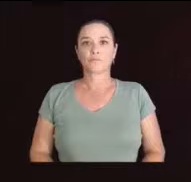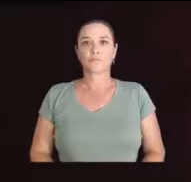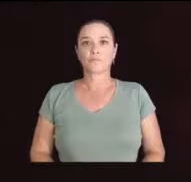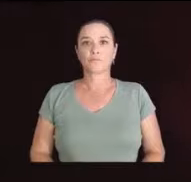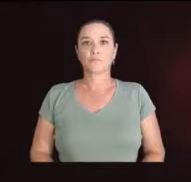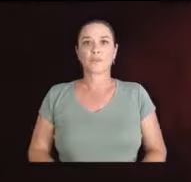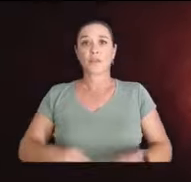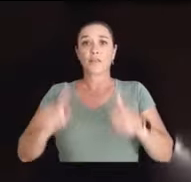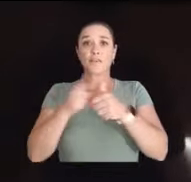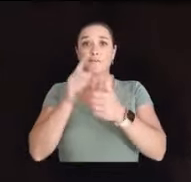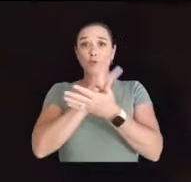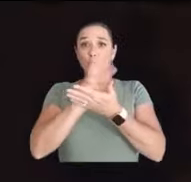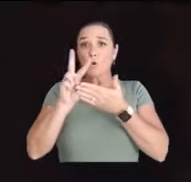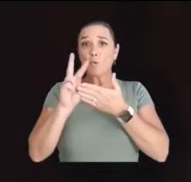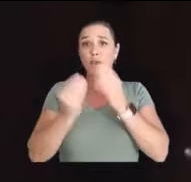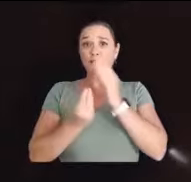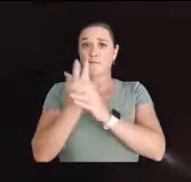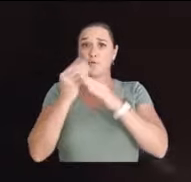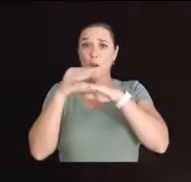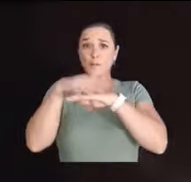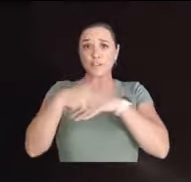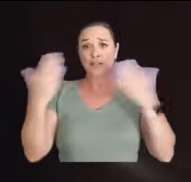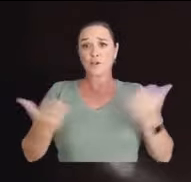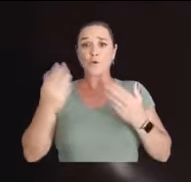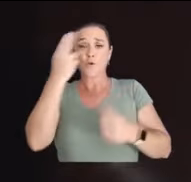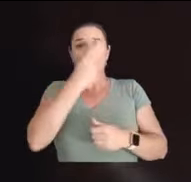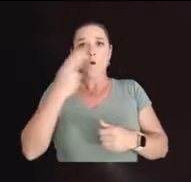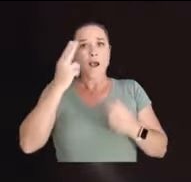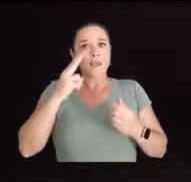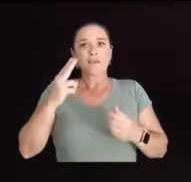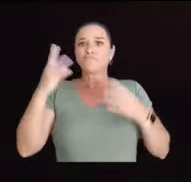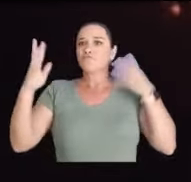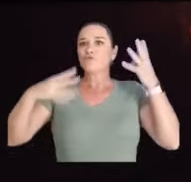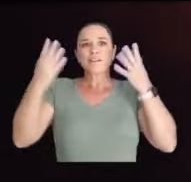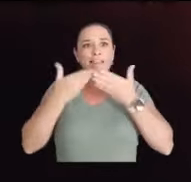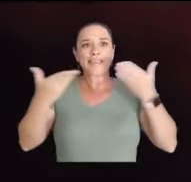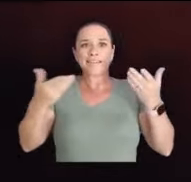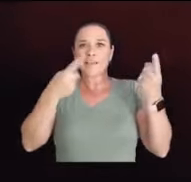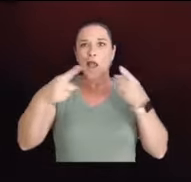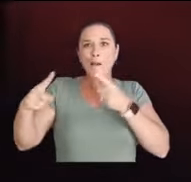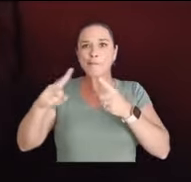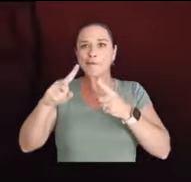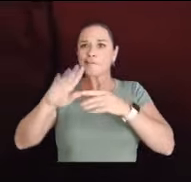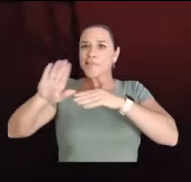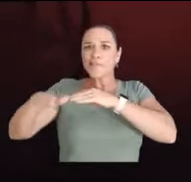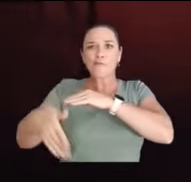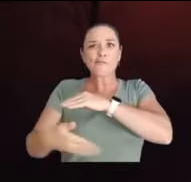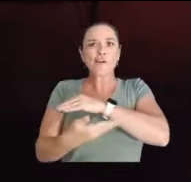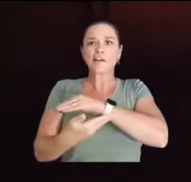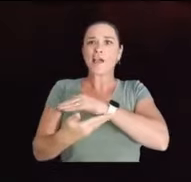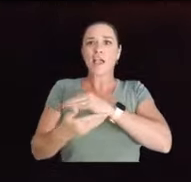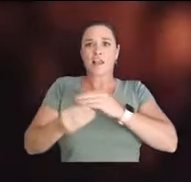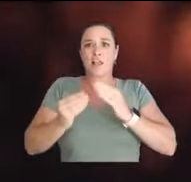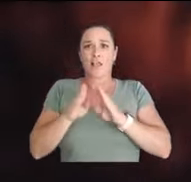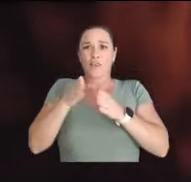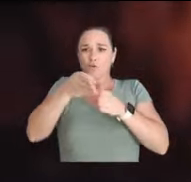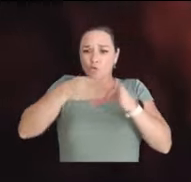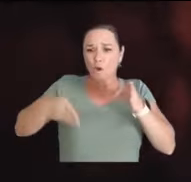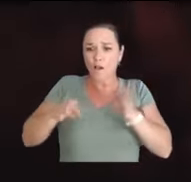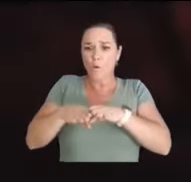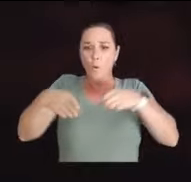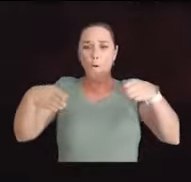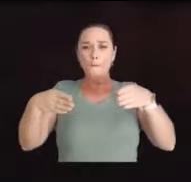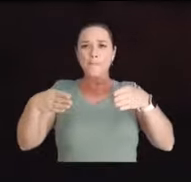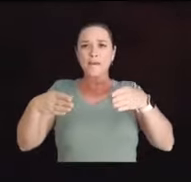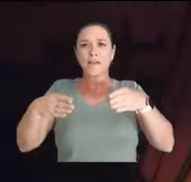The first 3 weeks of the eruption here in Hawaii, crazy things would happen in the middle of the night. A new fissure would open up and it would threaten a new